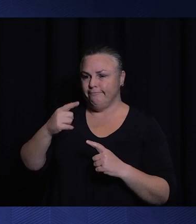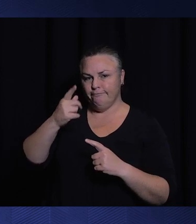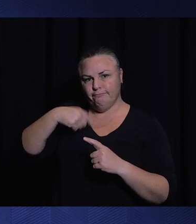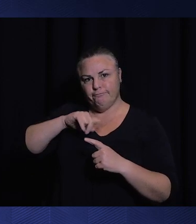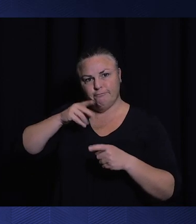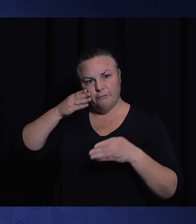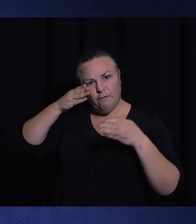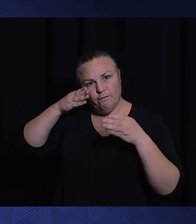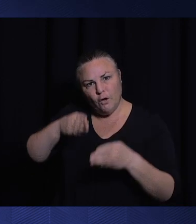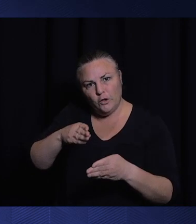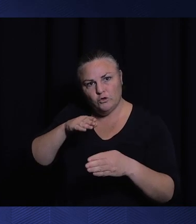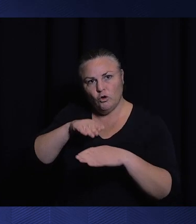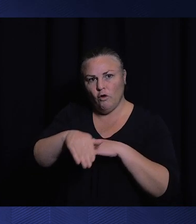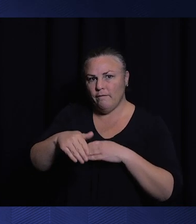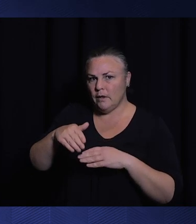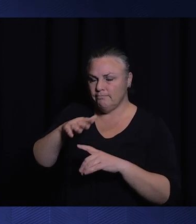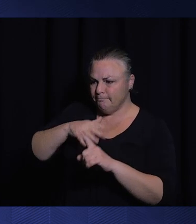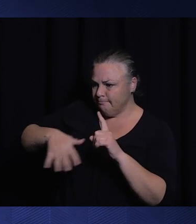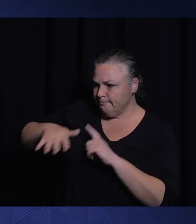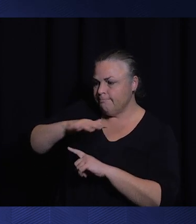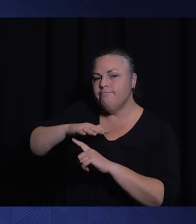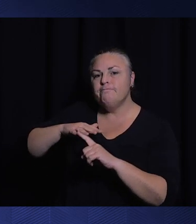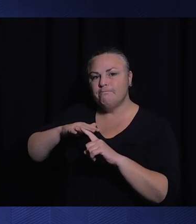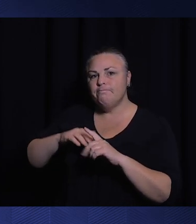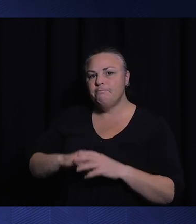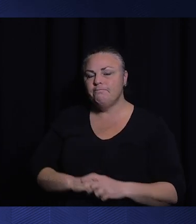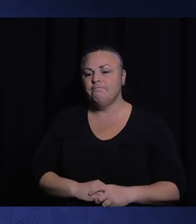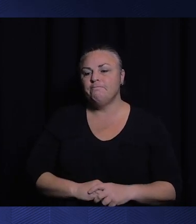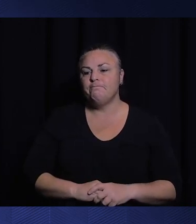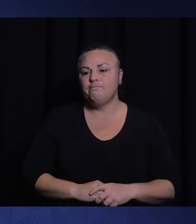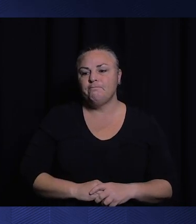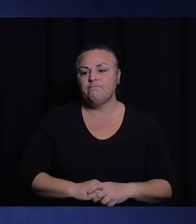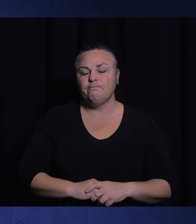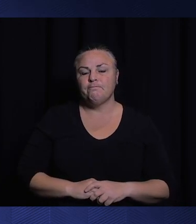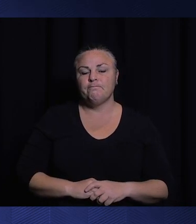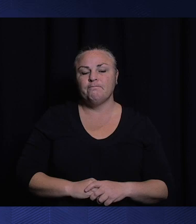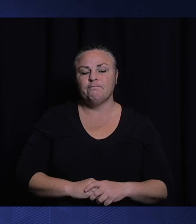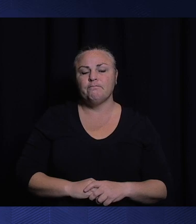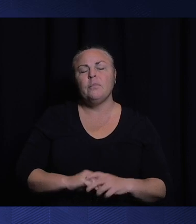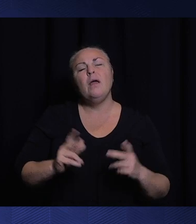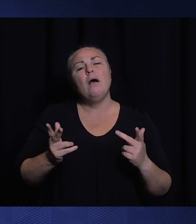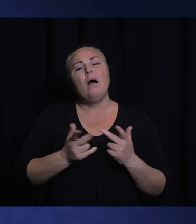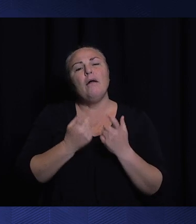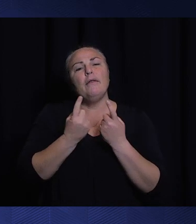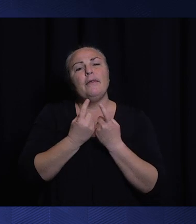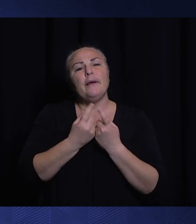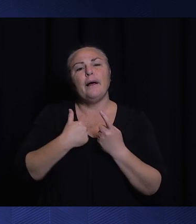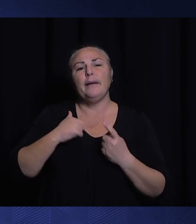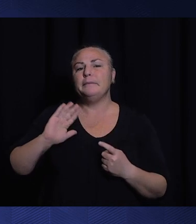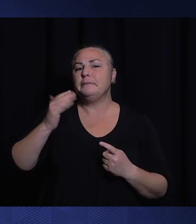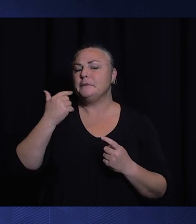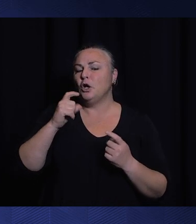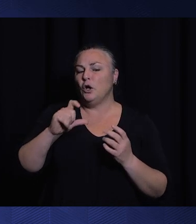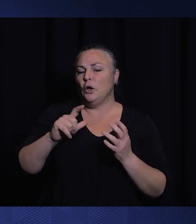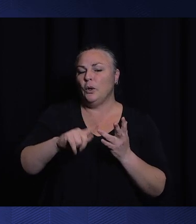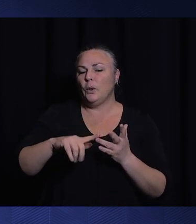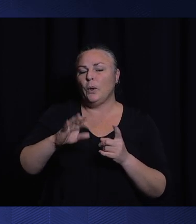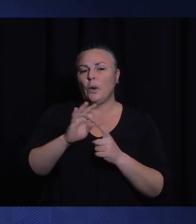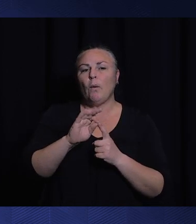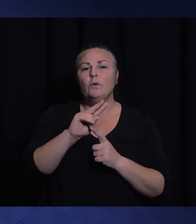in the disaster risk reduction element. The other one, acknowledgement is when I was at COP26 in Glasgow, was just